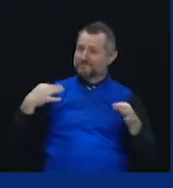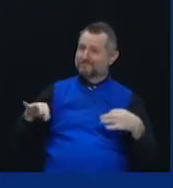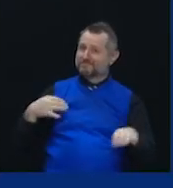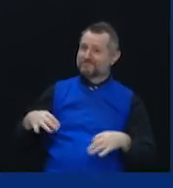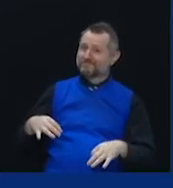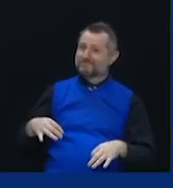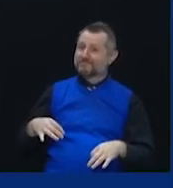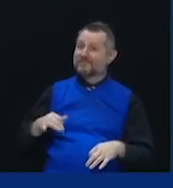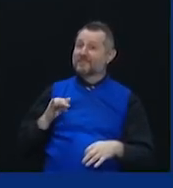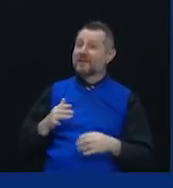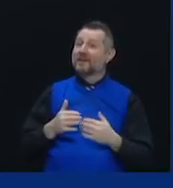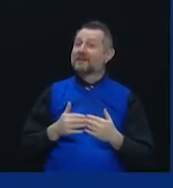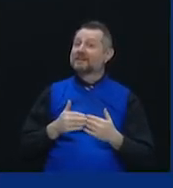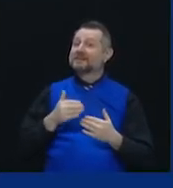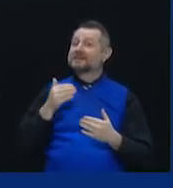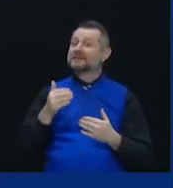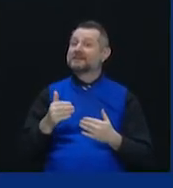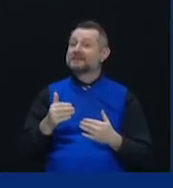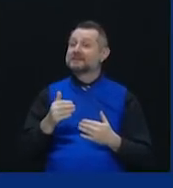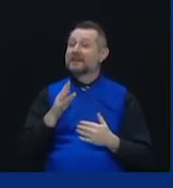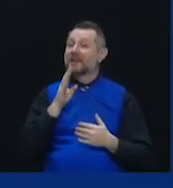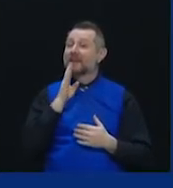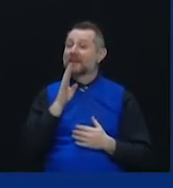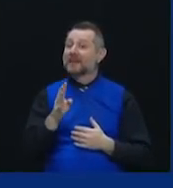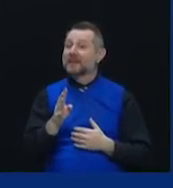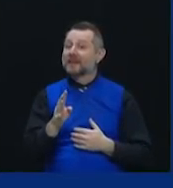next sentence out of my mouth was?